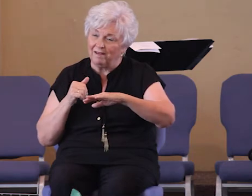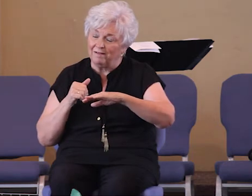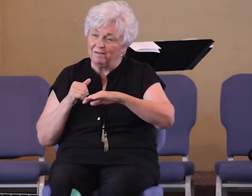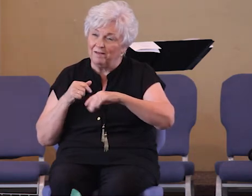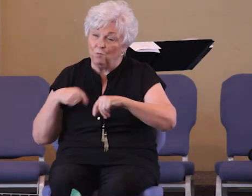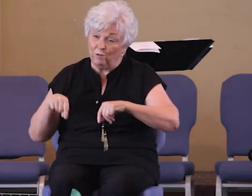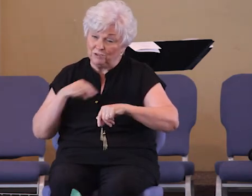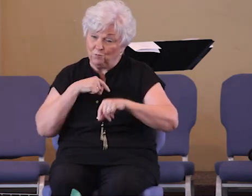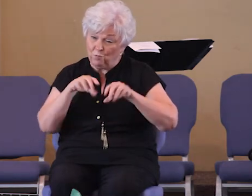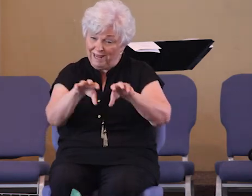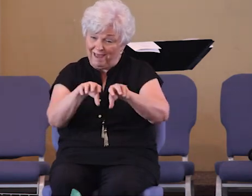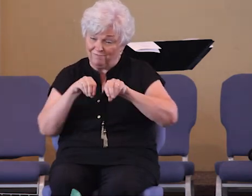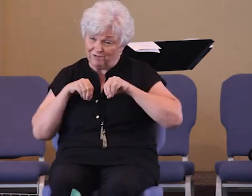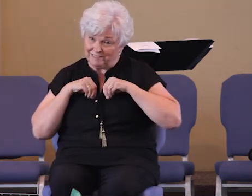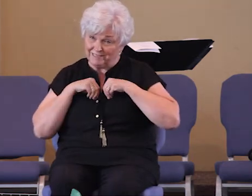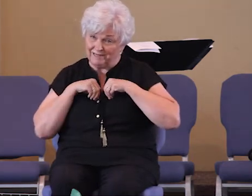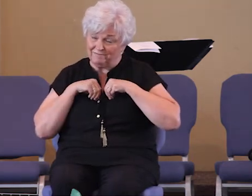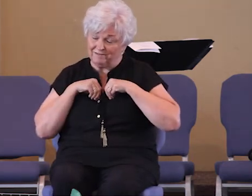which we've received.